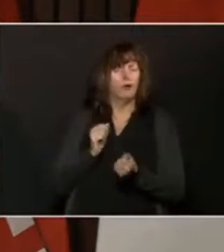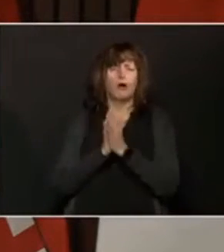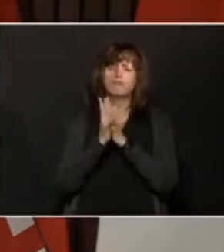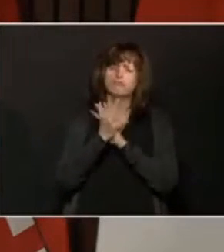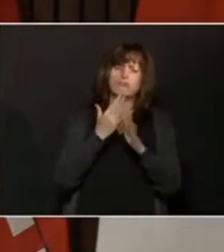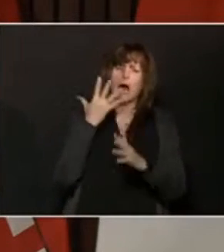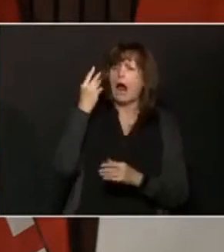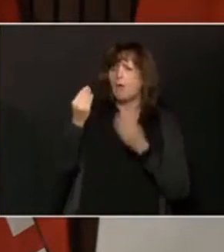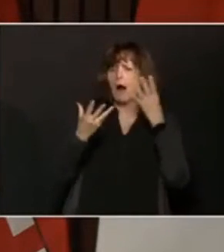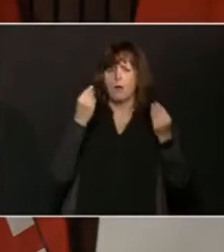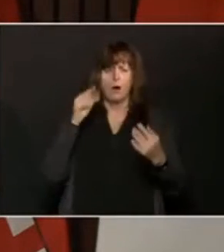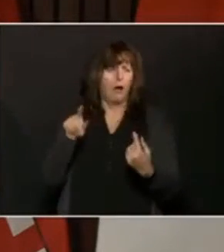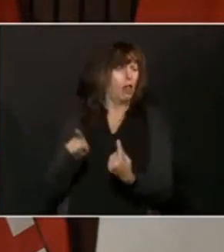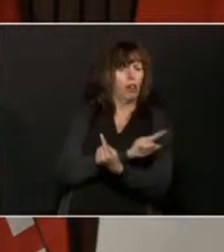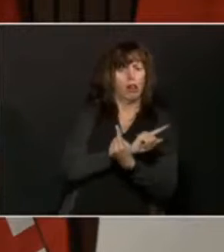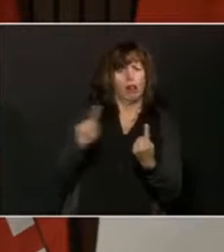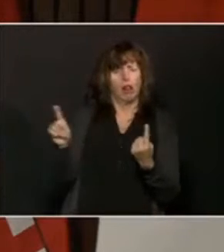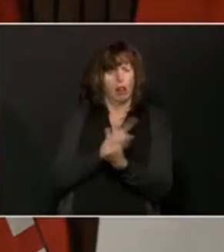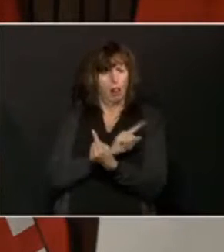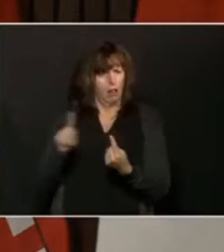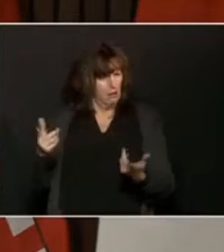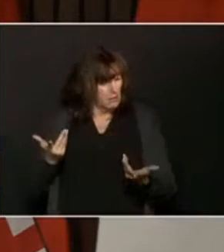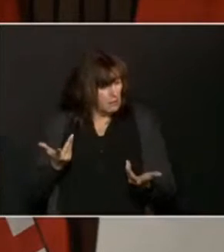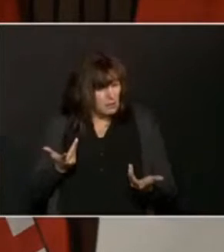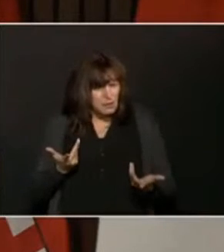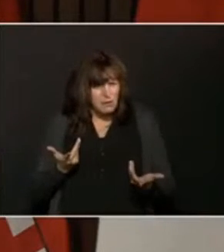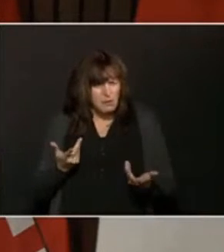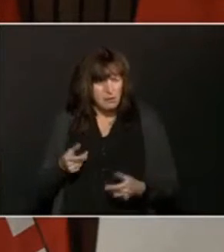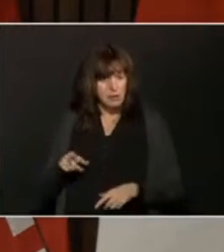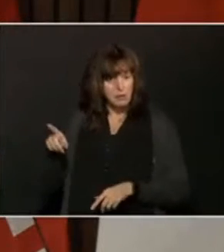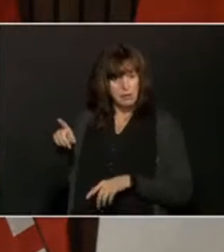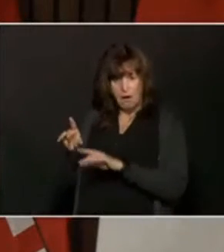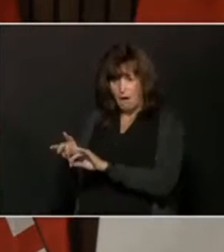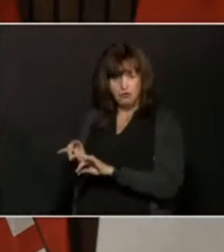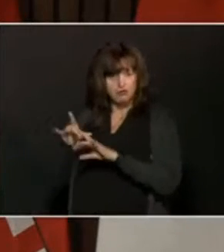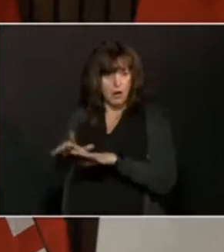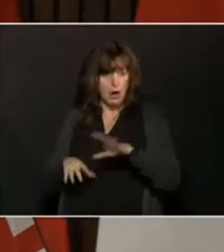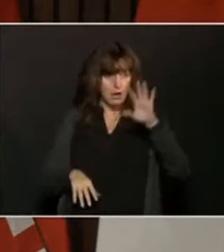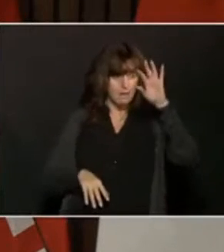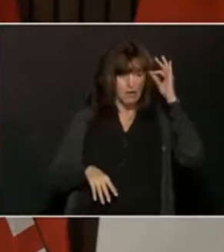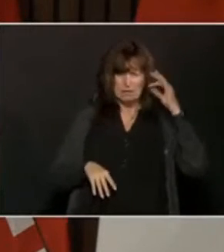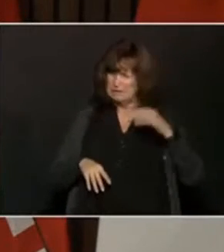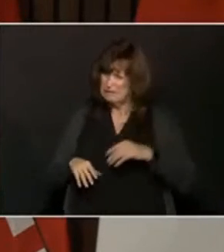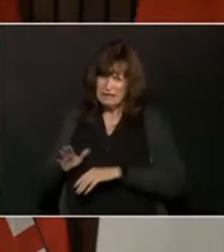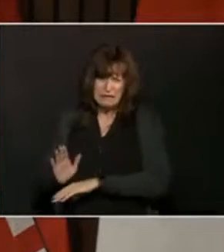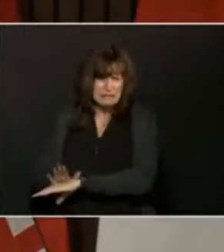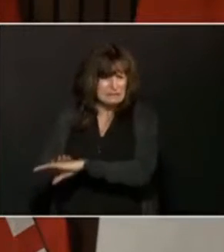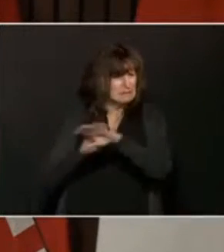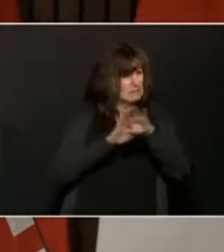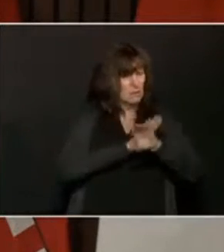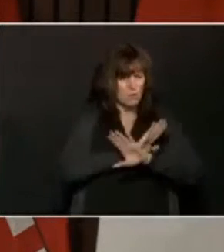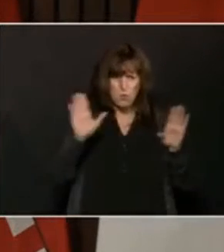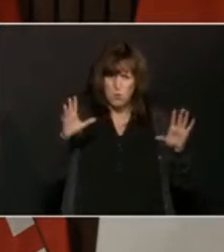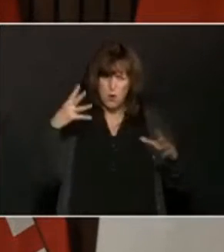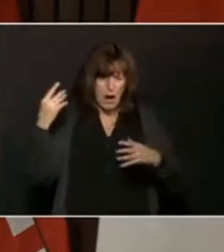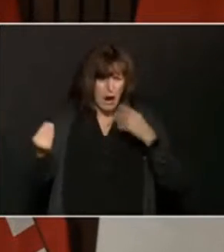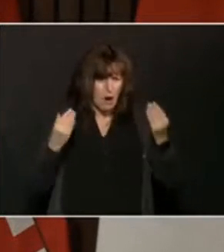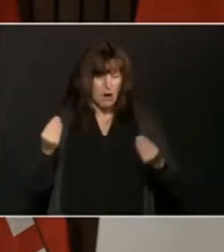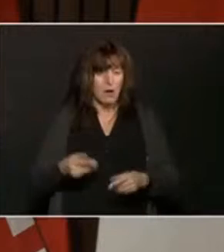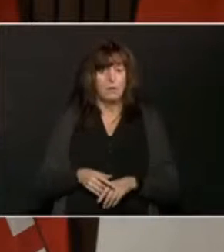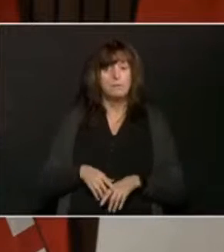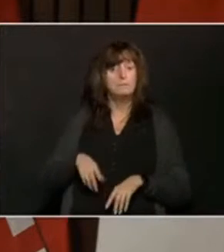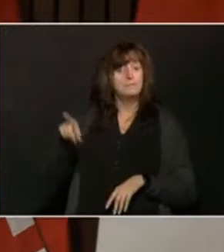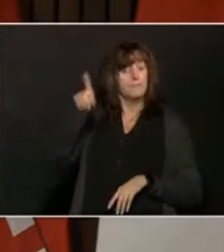lot of exchange, and both jurisdictions were very clear about communicating that. And as you've seen, other jurisdictions such as Germany need to